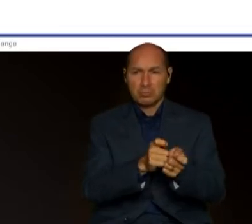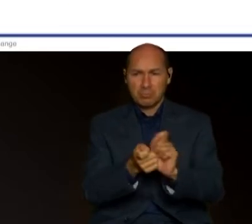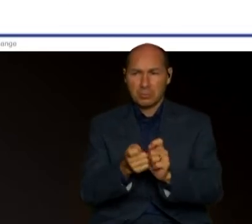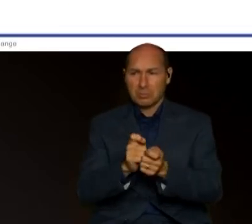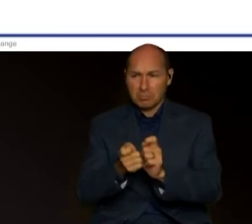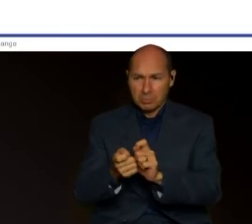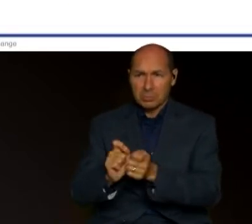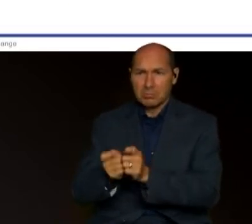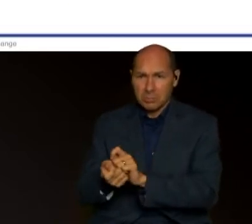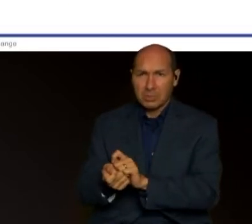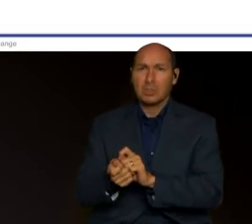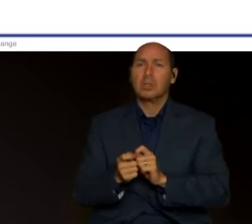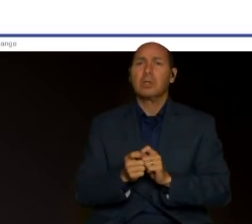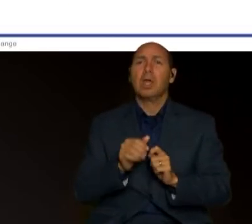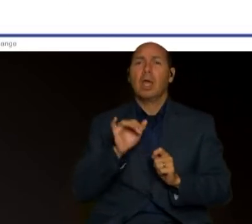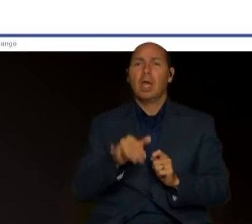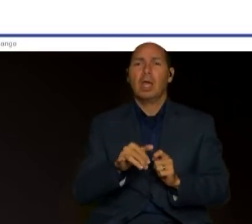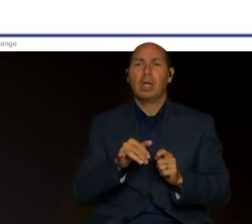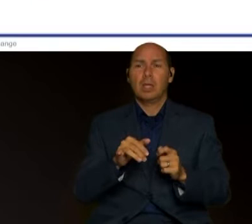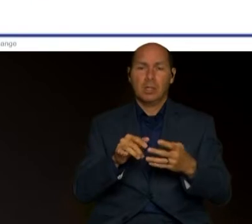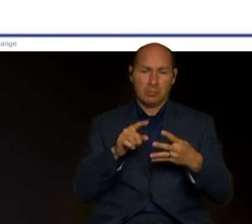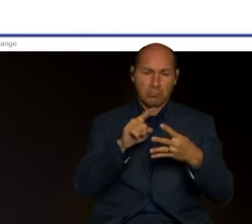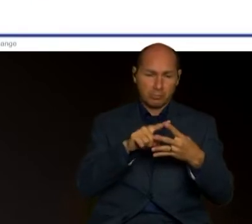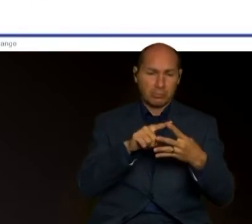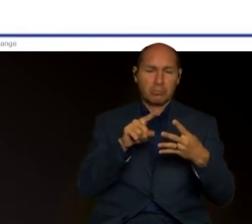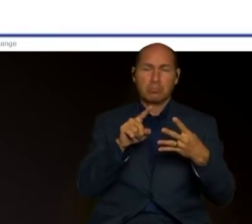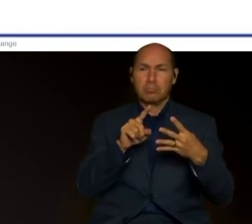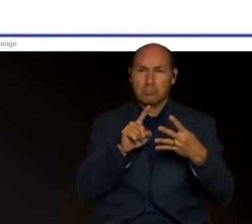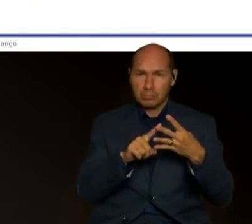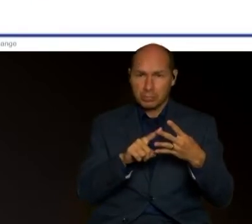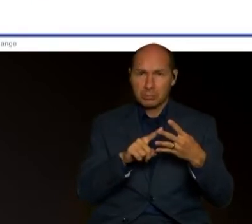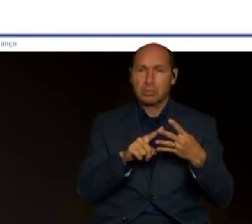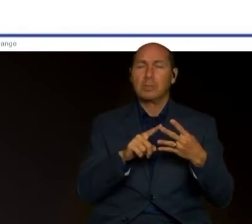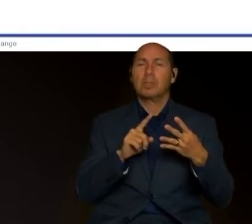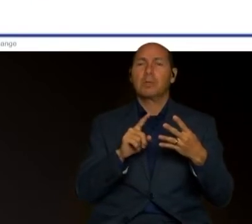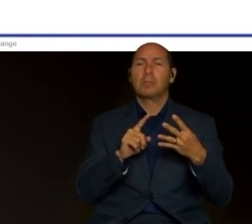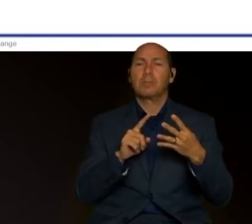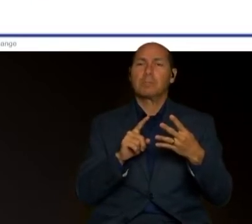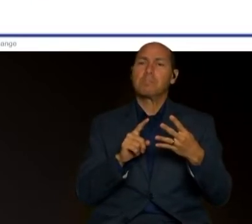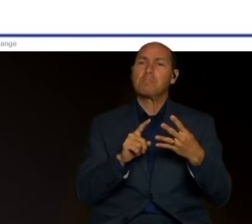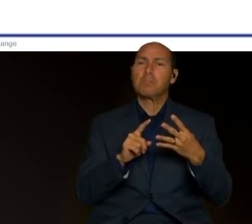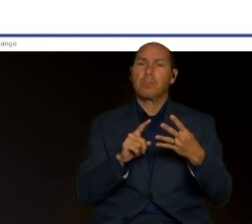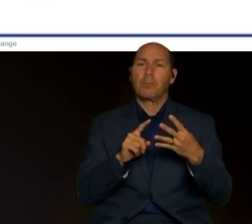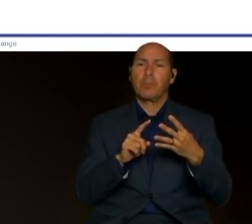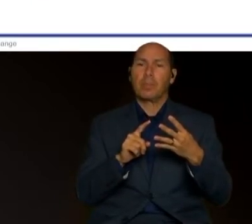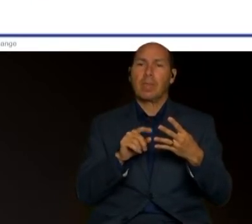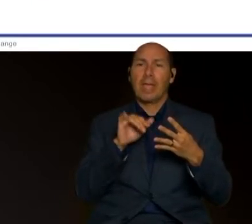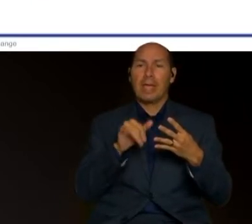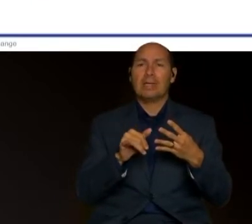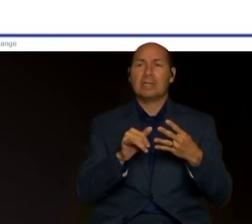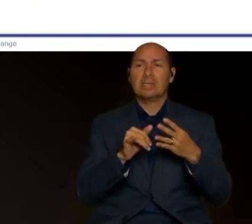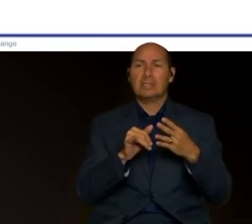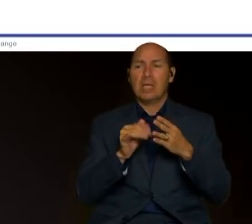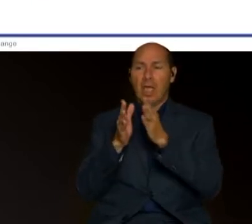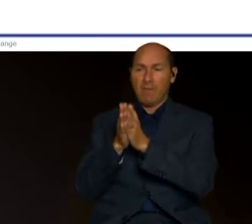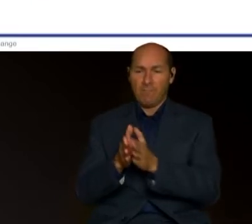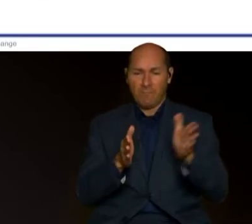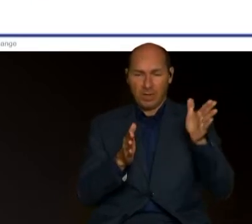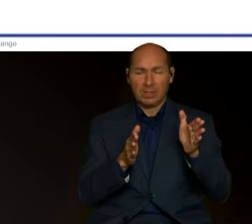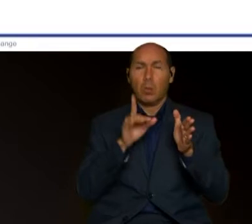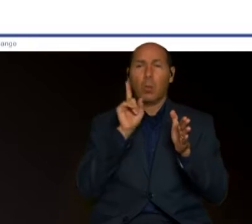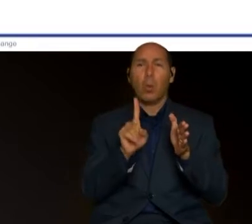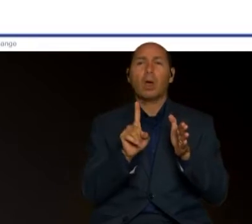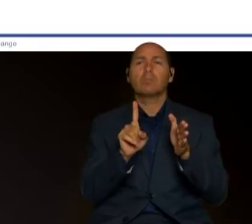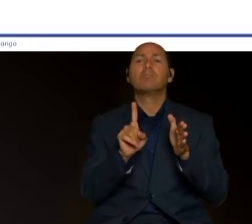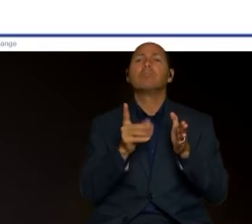The compensation was revised, and it was adapted to the market trends. And that first phase of the pilot